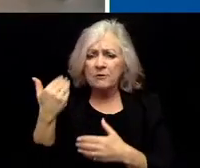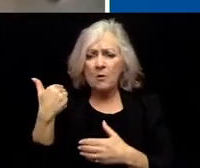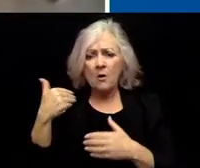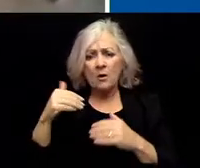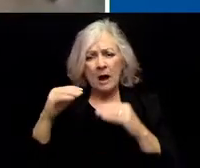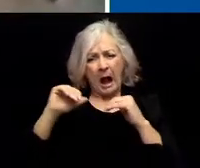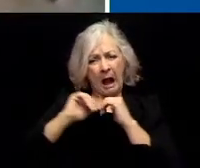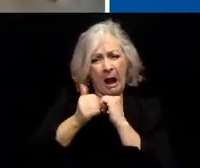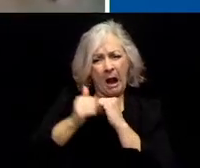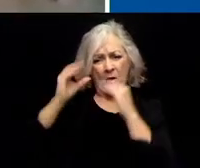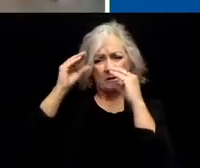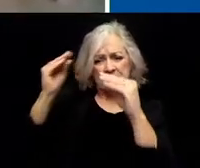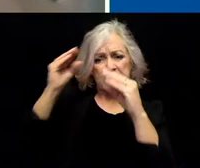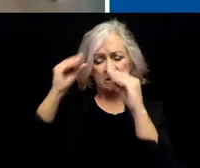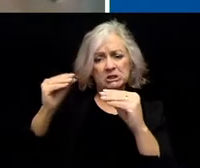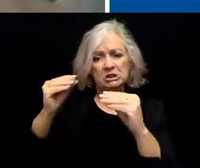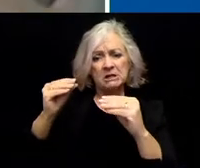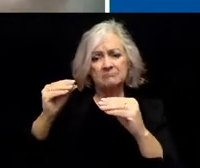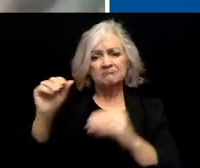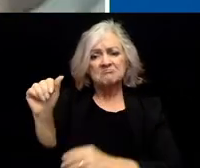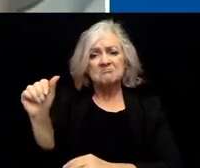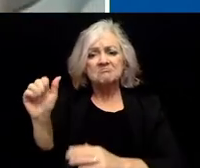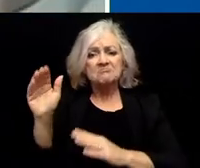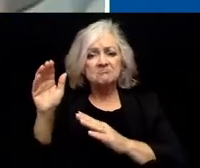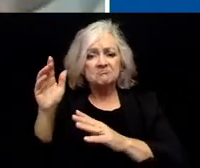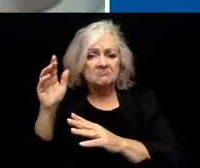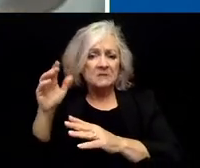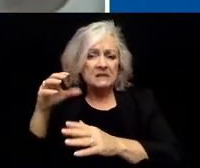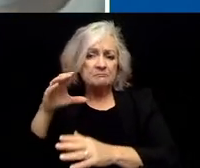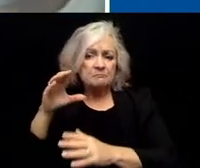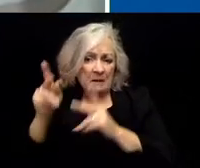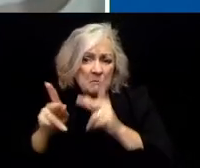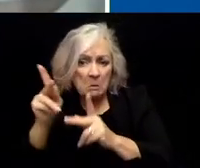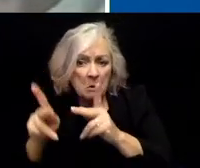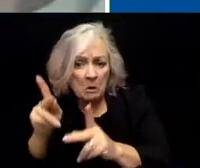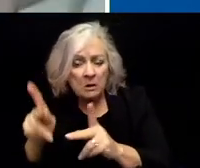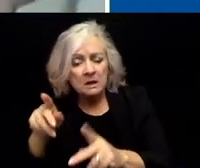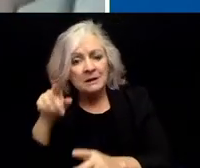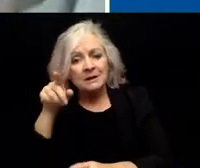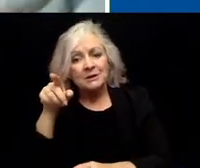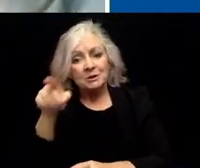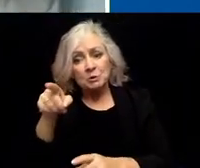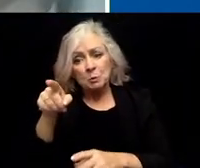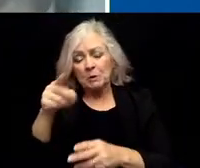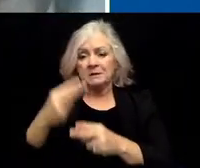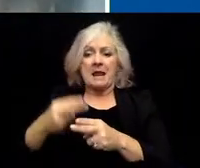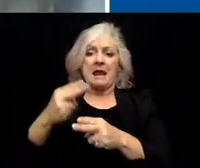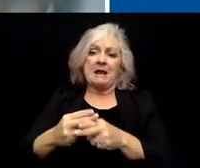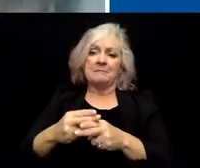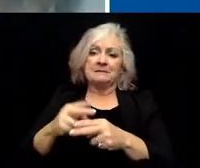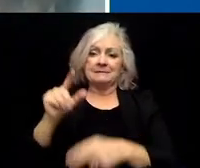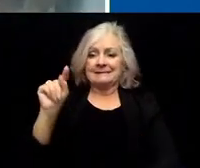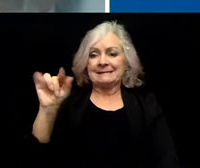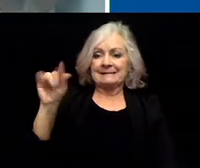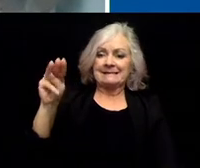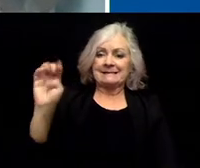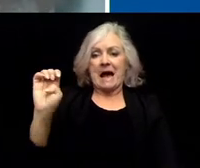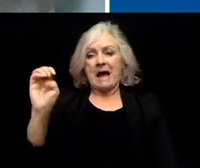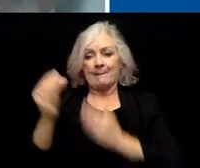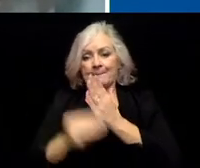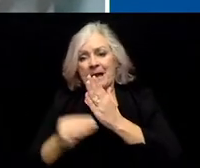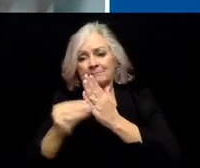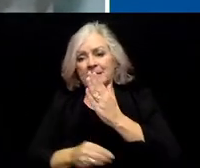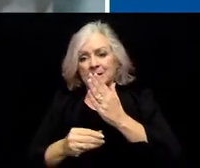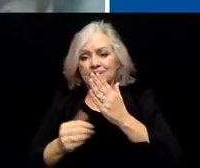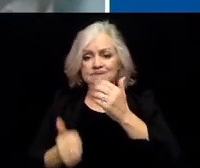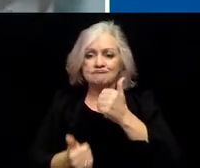of deliver. And I know your work on mental health, I think you were named one of Time's 100 most influential people in, I think, 2016.